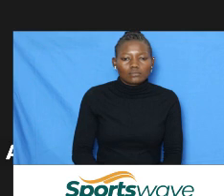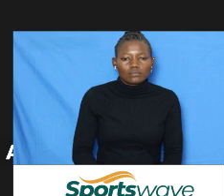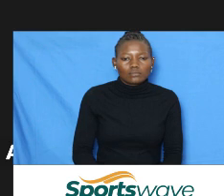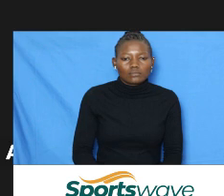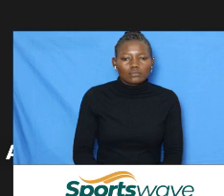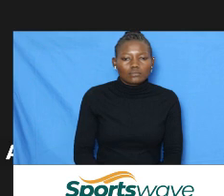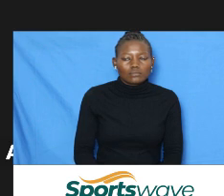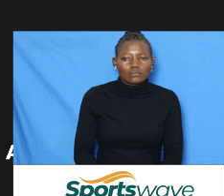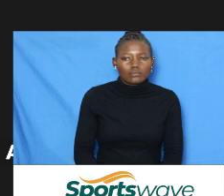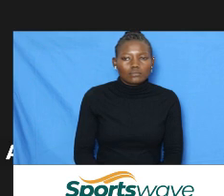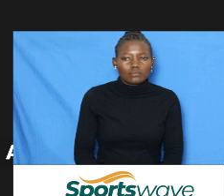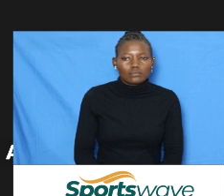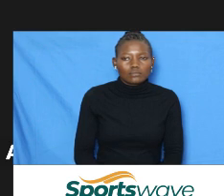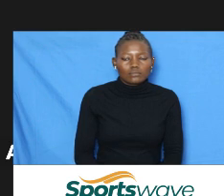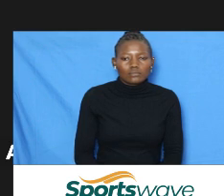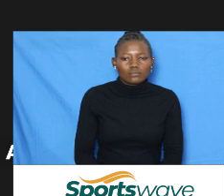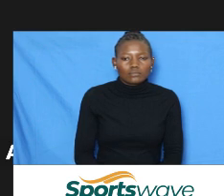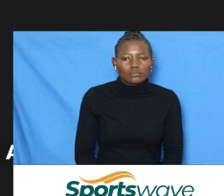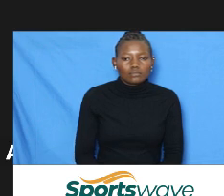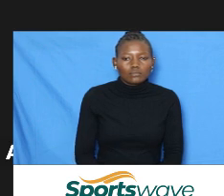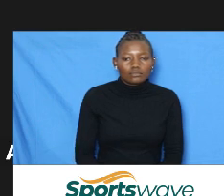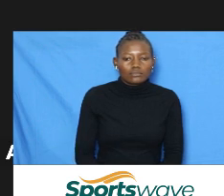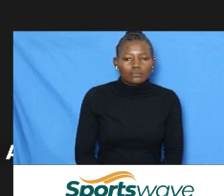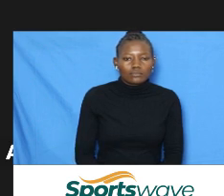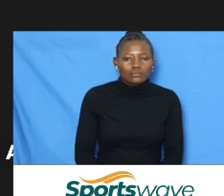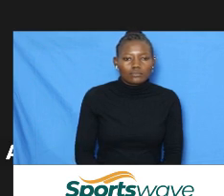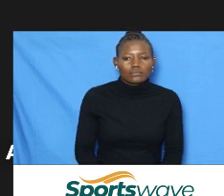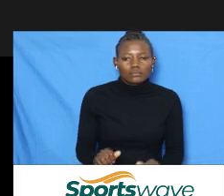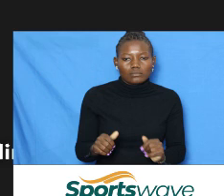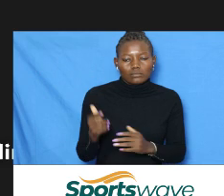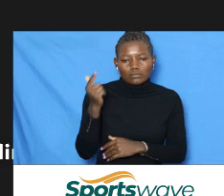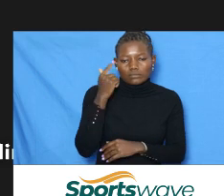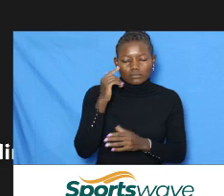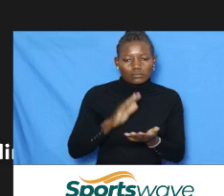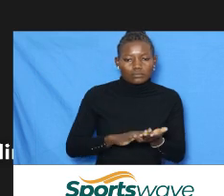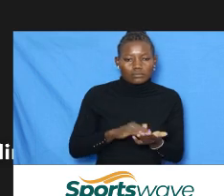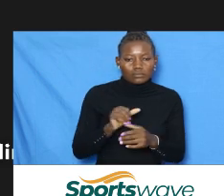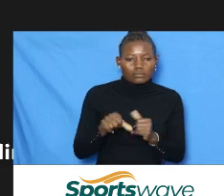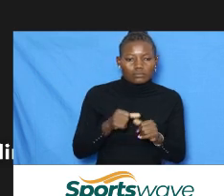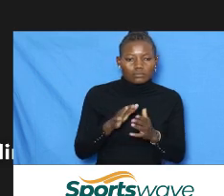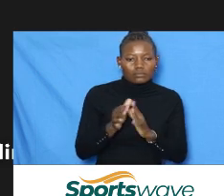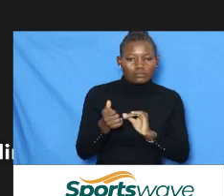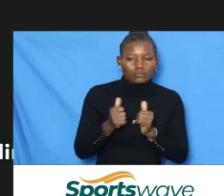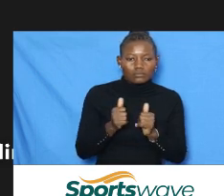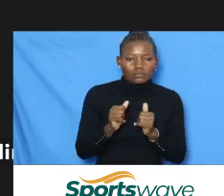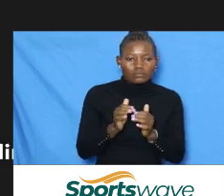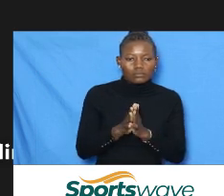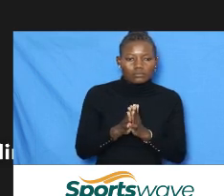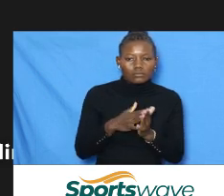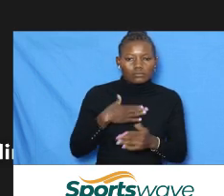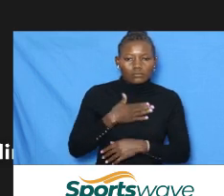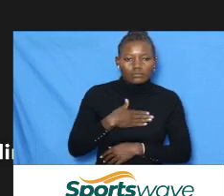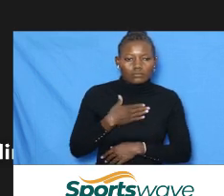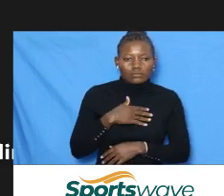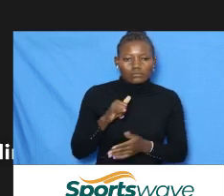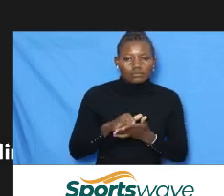Victor, I can see your comment about a sports scientist and technical team for fitness testing. Yes, that is what I